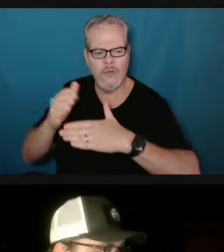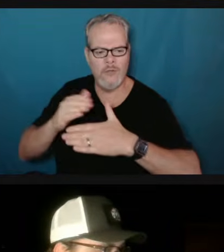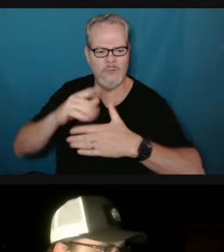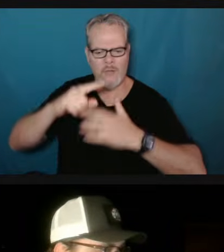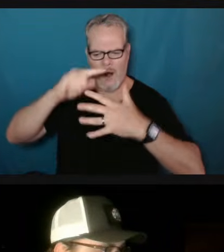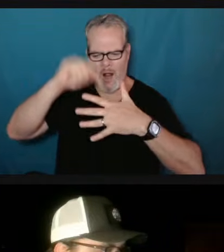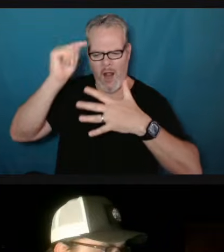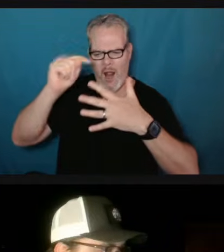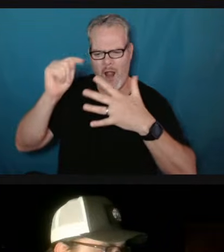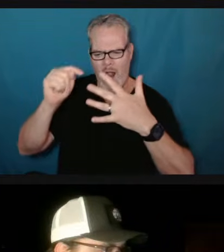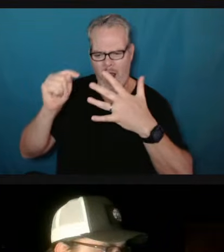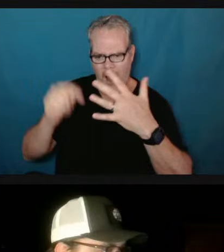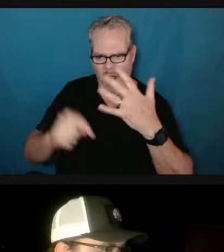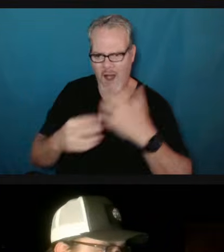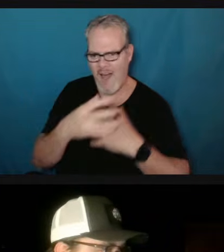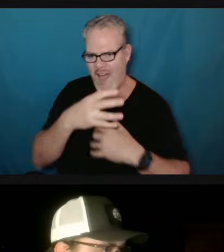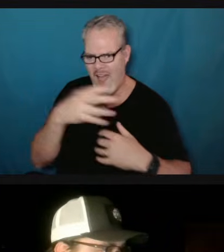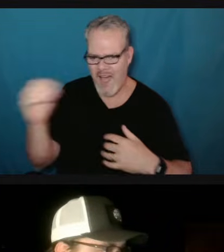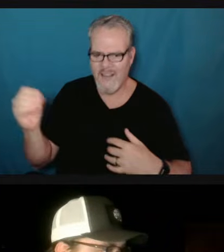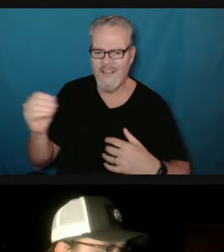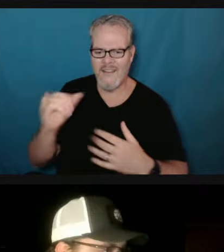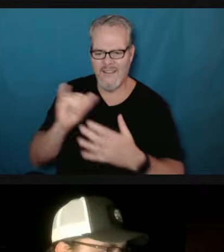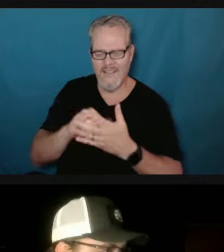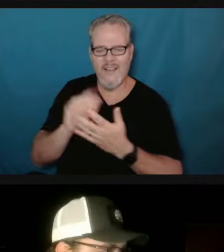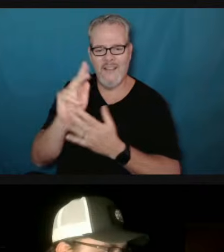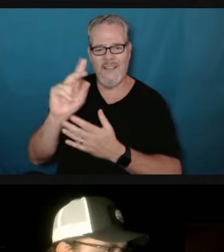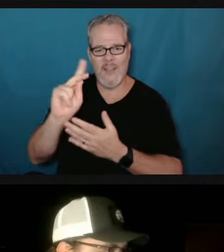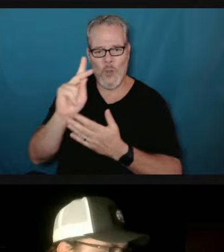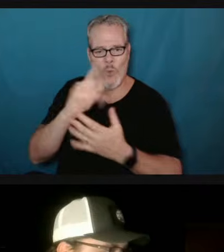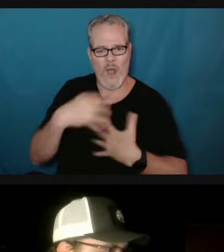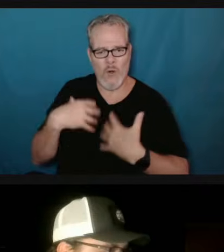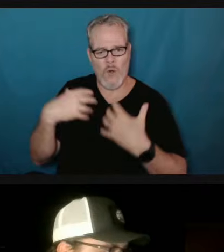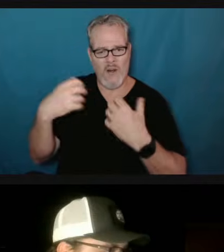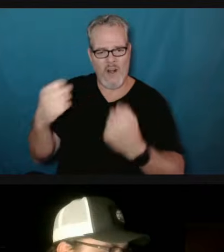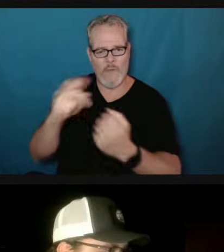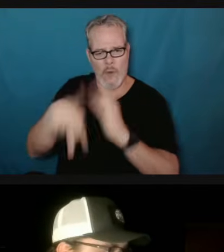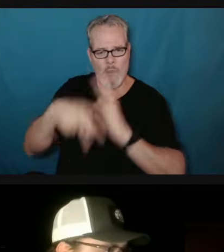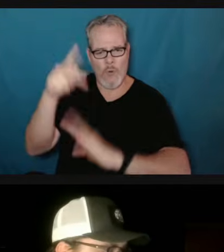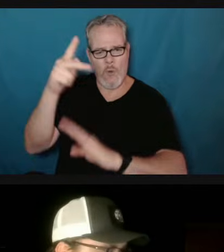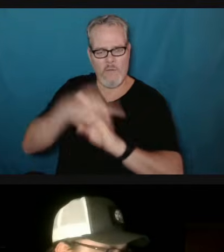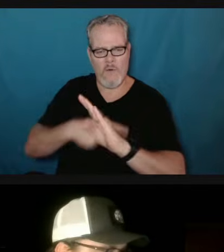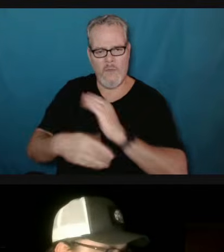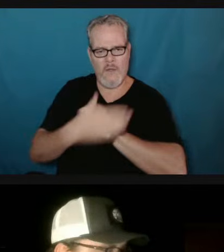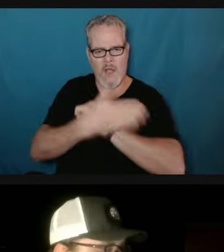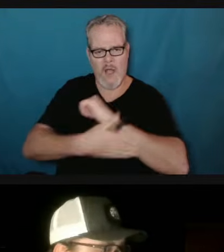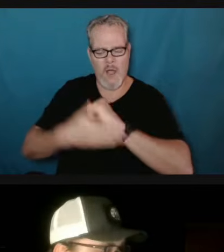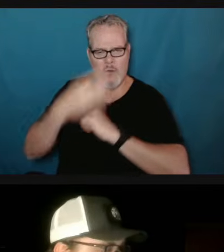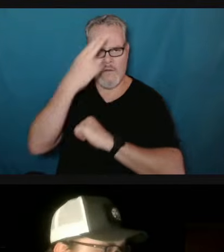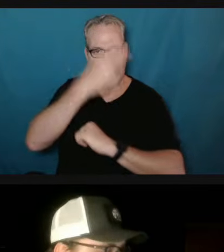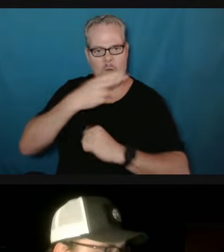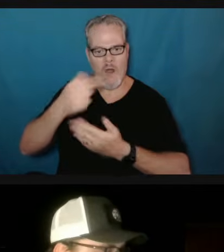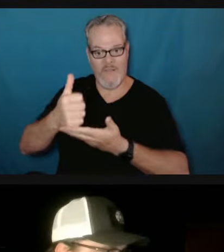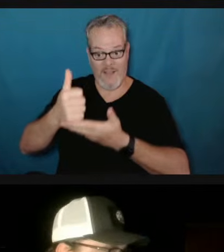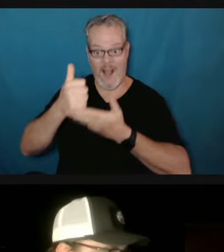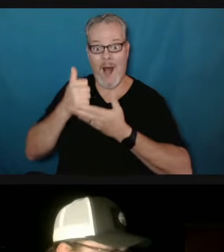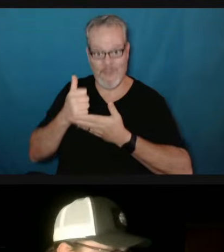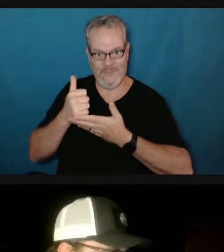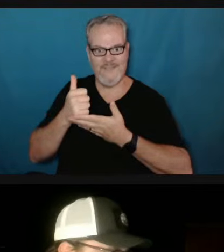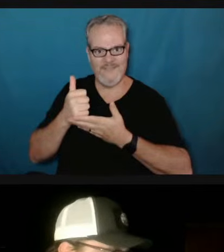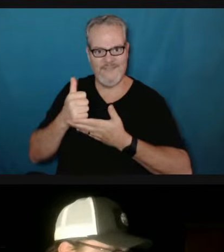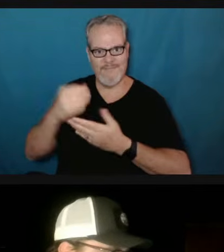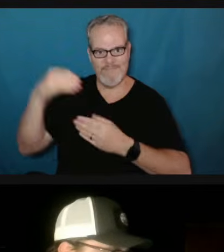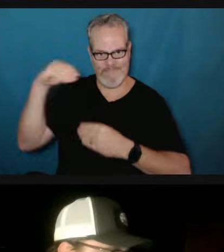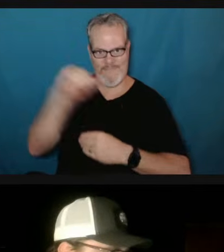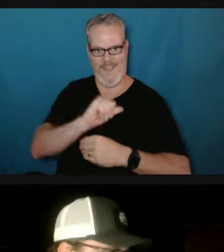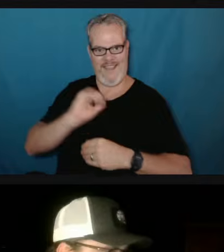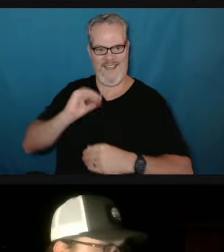program and the Kilauea recovery program from the County of Hawaii for helping with fund our volcano education